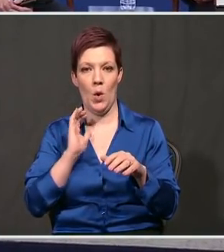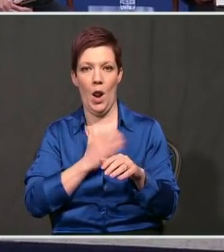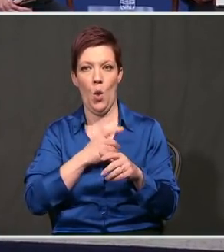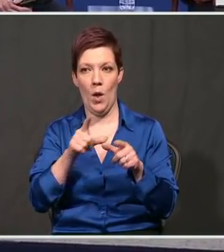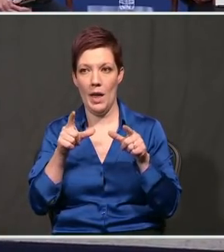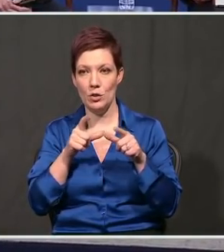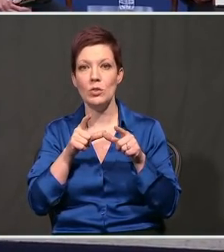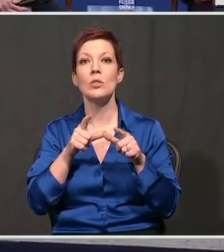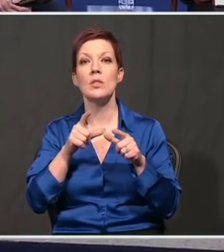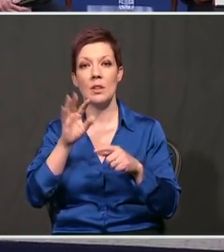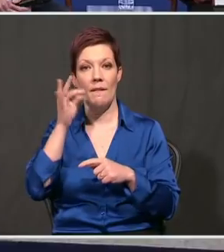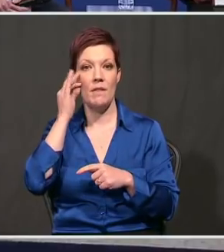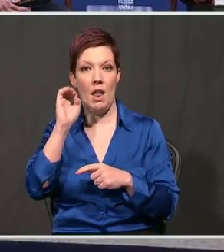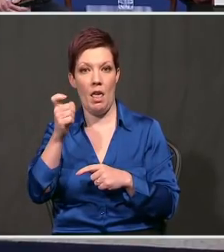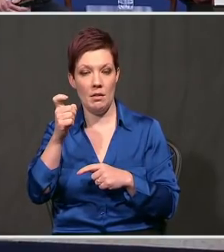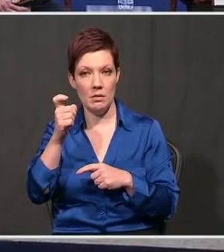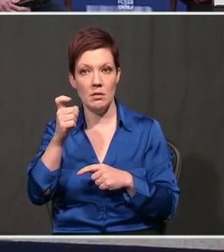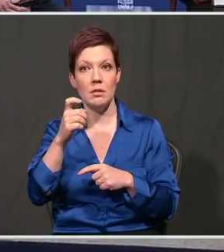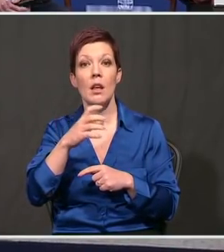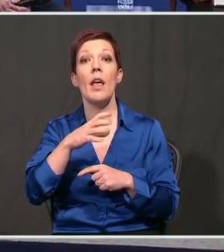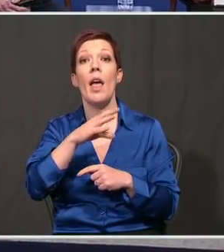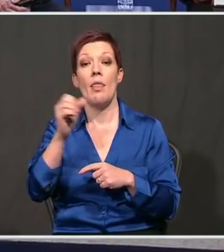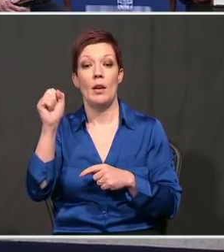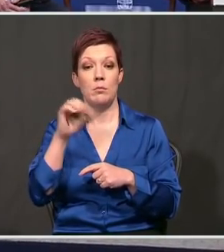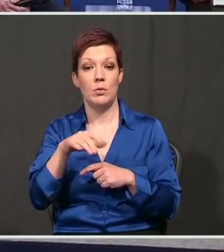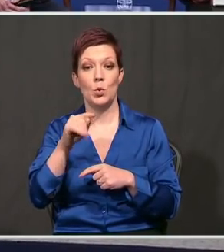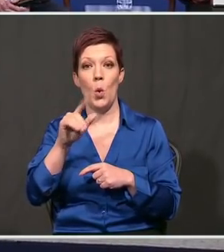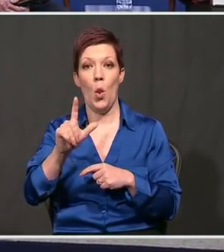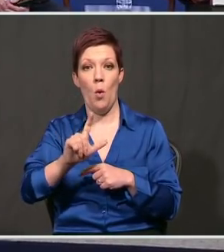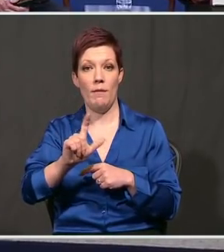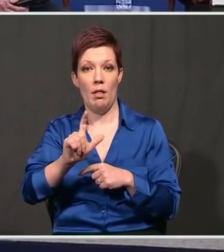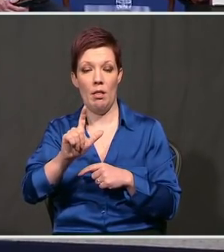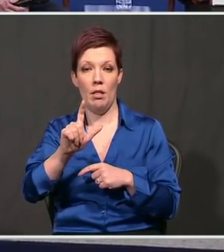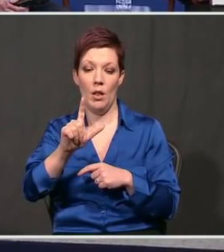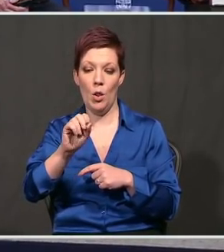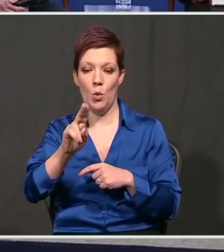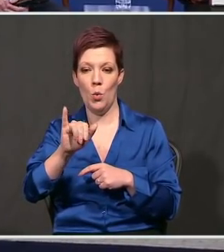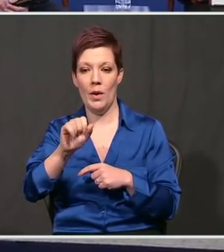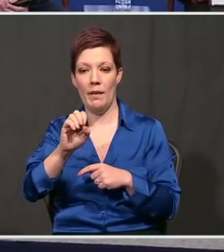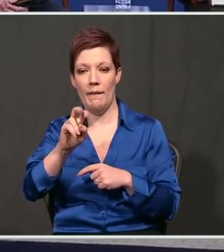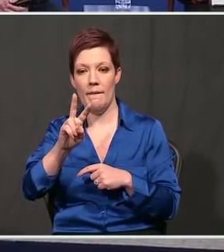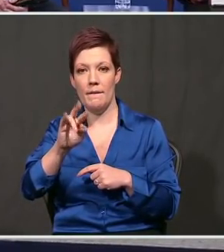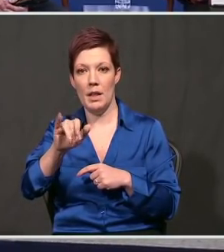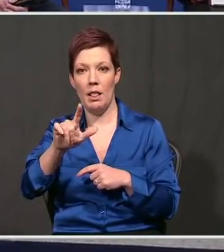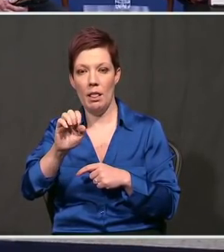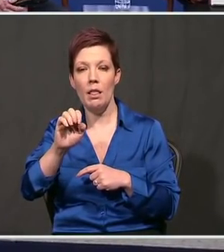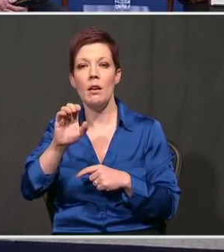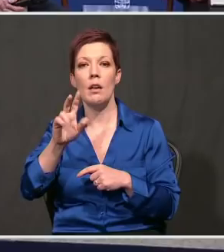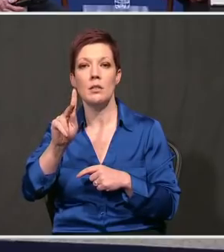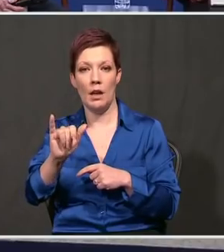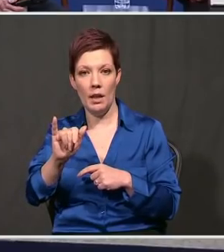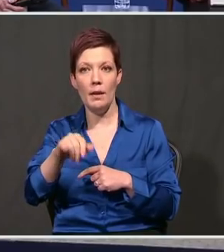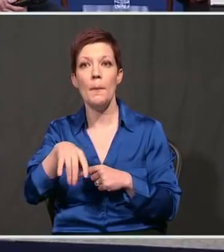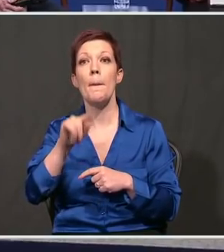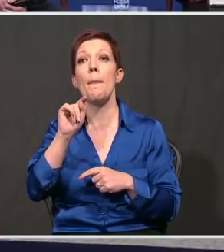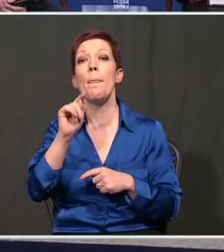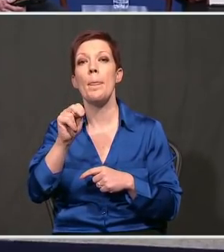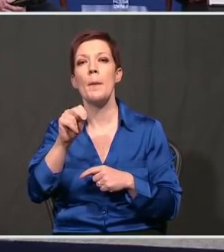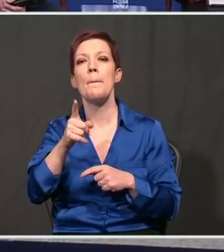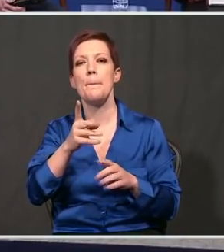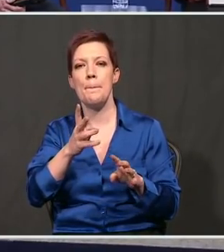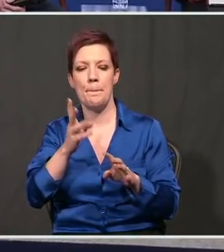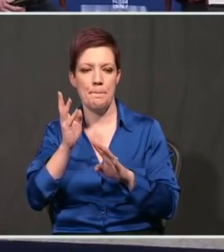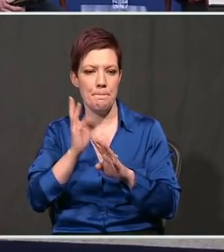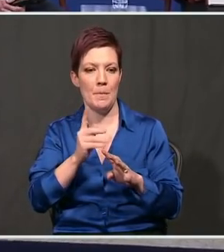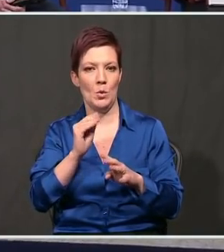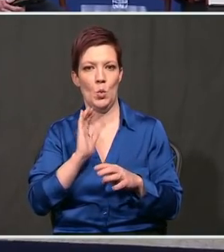at UPS in Louisville, Kentucky. And we will have all the data that comes from this box streaming into our